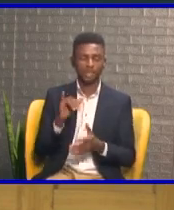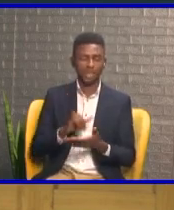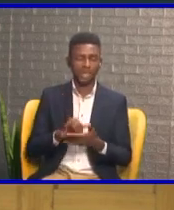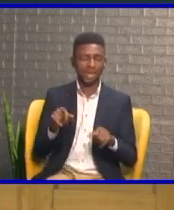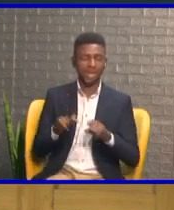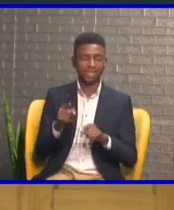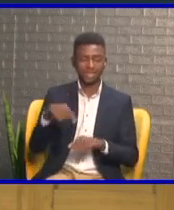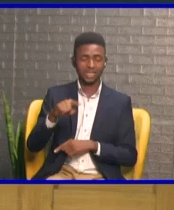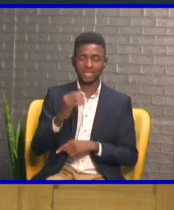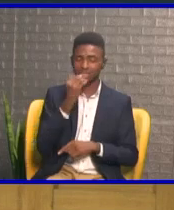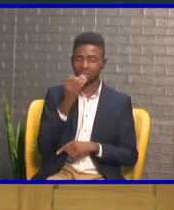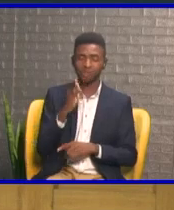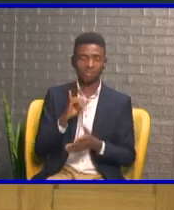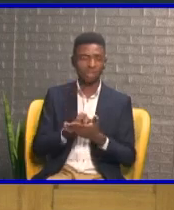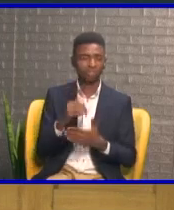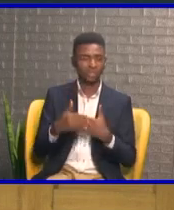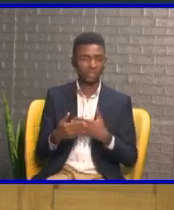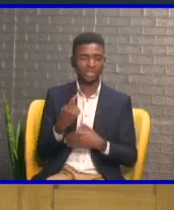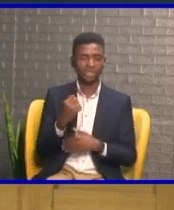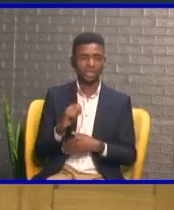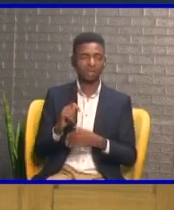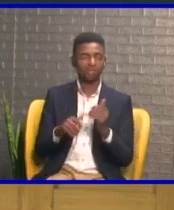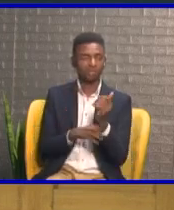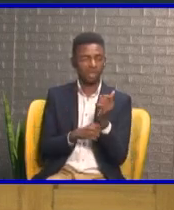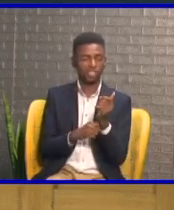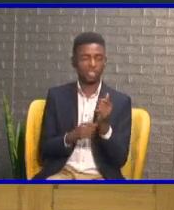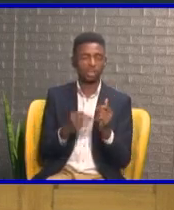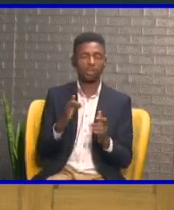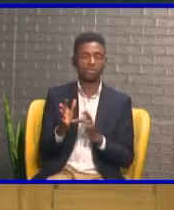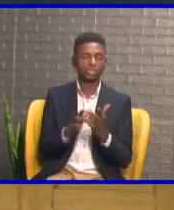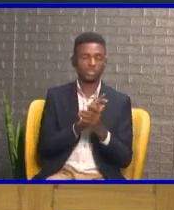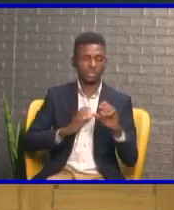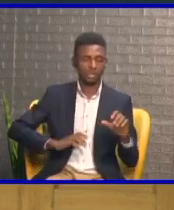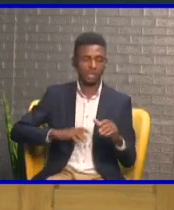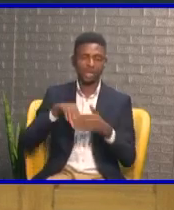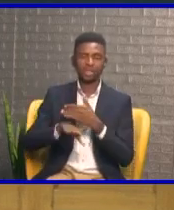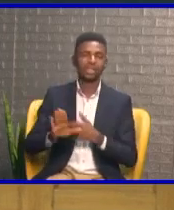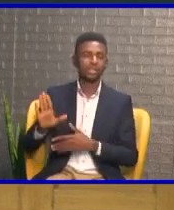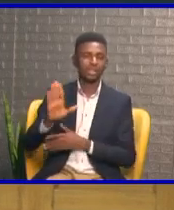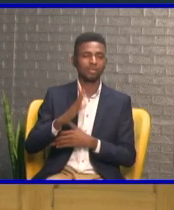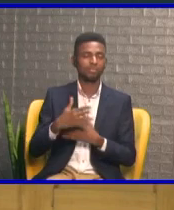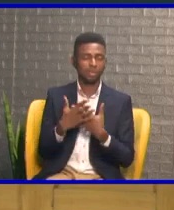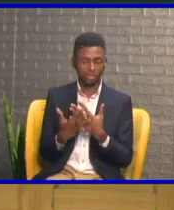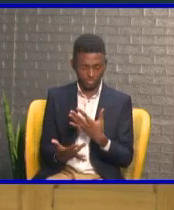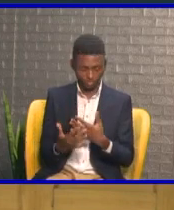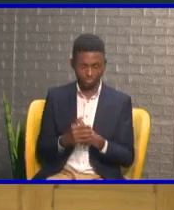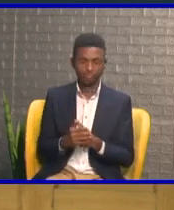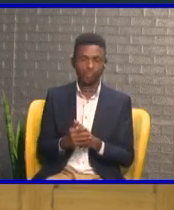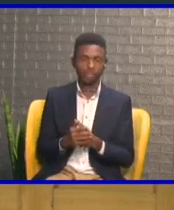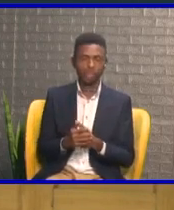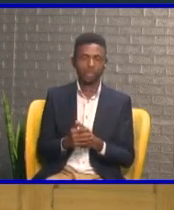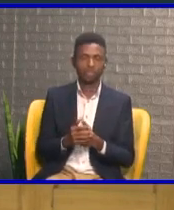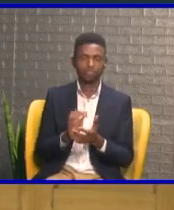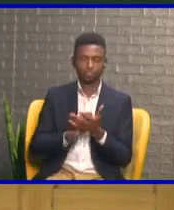this bread here, the very flesh of Jesus enters into their bloodstream, driving out all forms